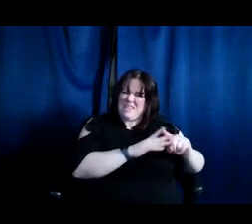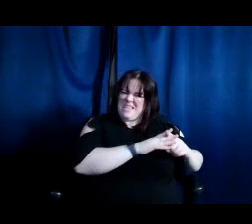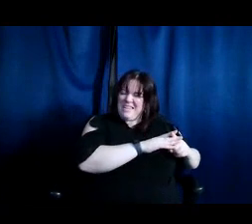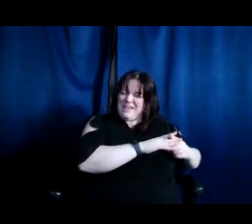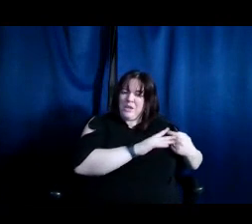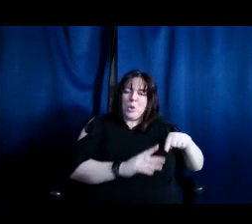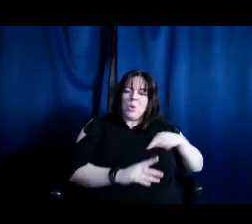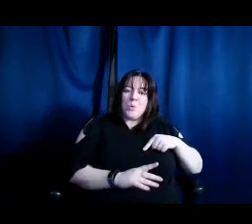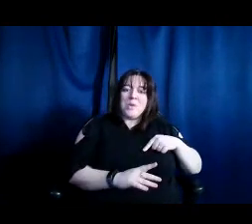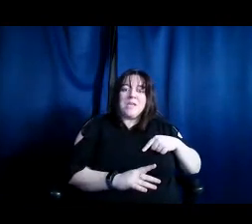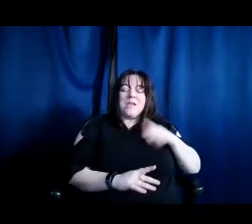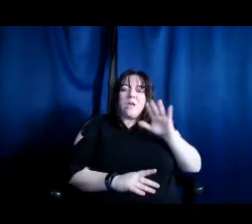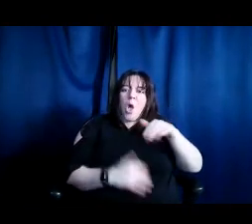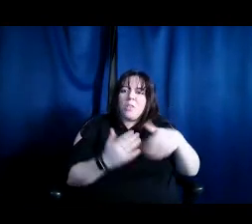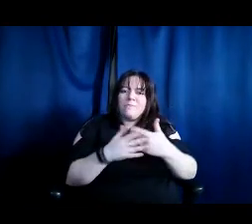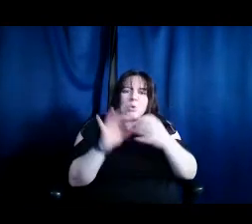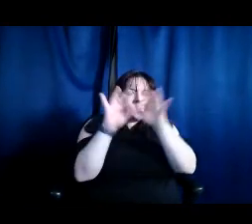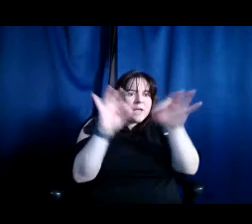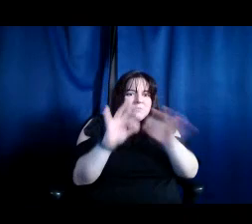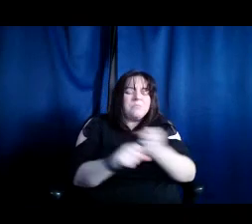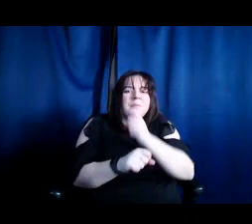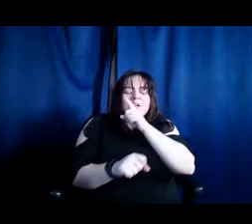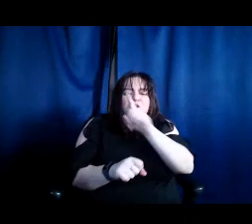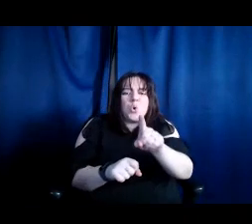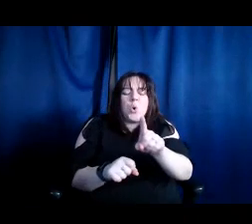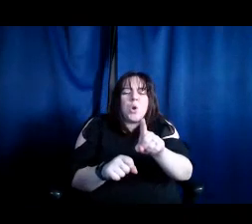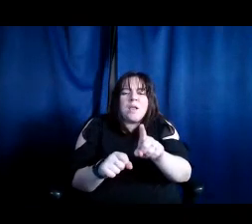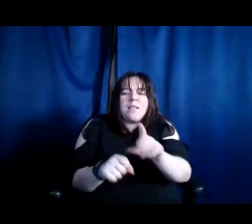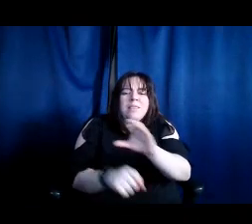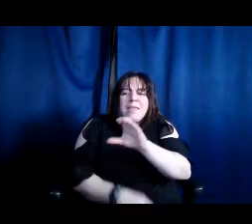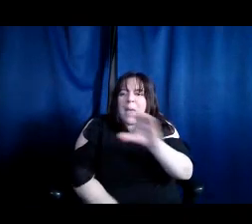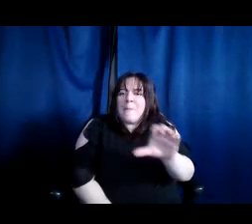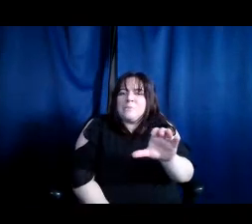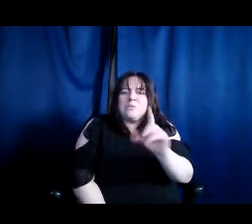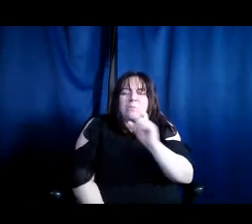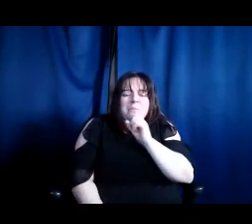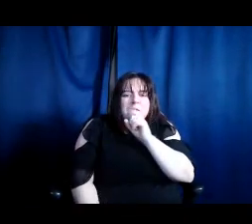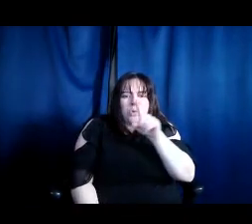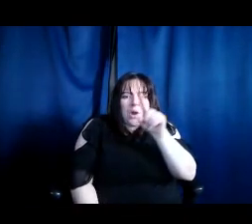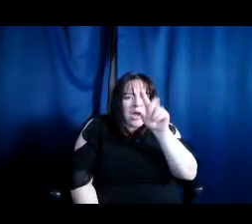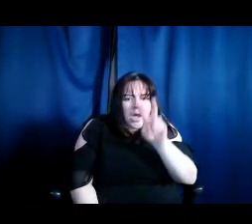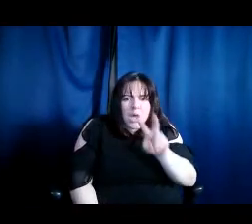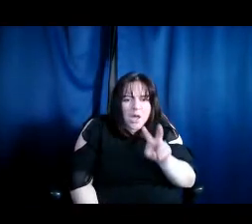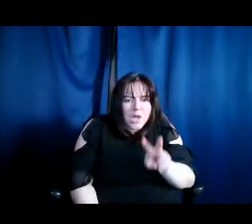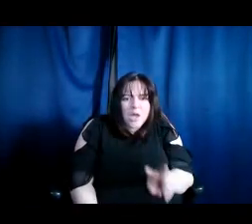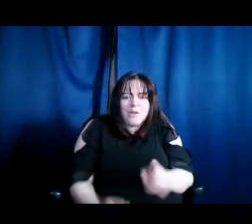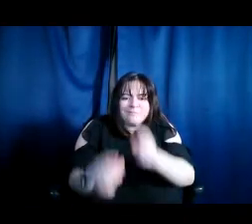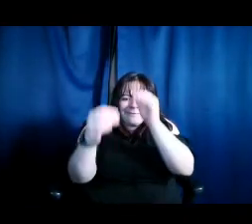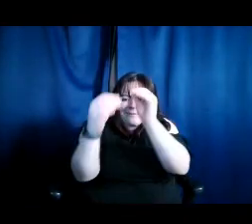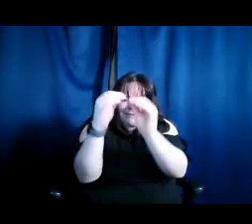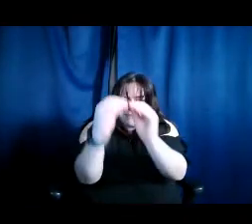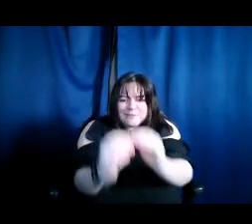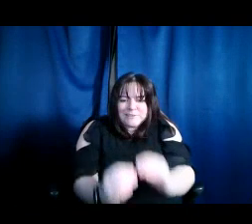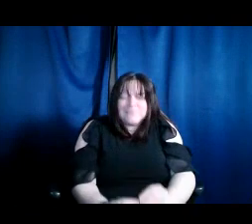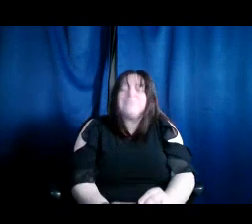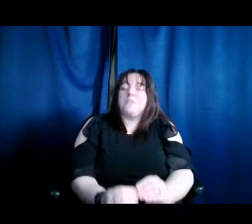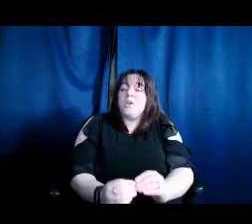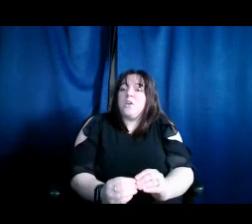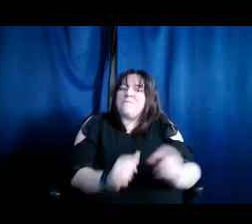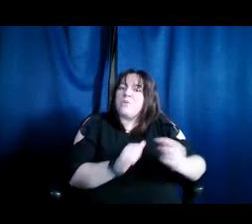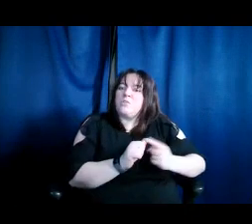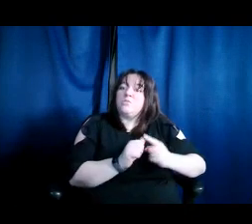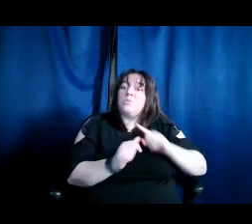always check the captioning to make sure it's accurate before we archive that, but we will be sending out an email